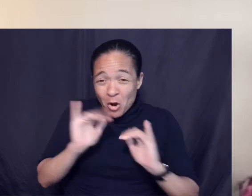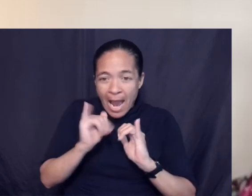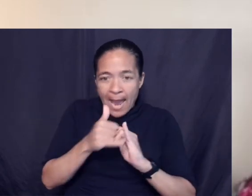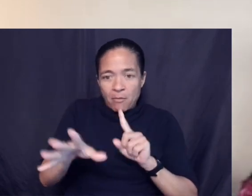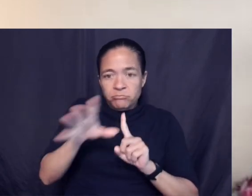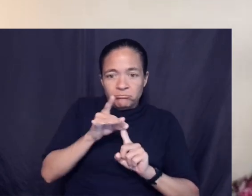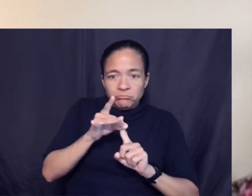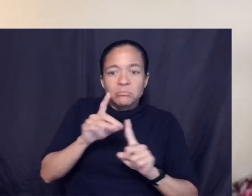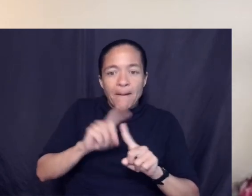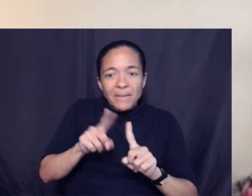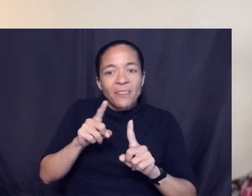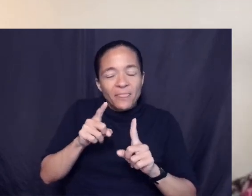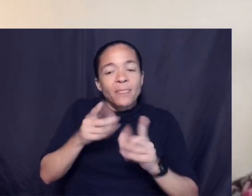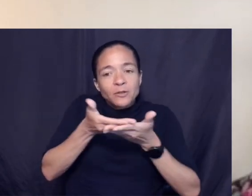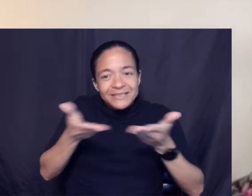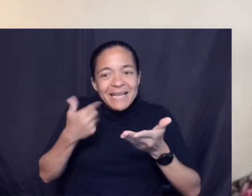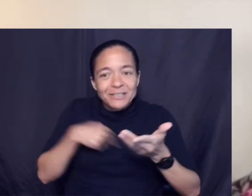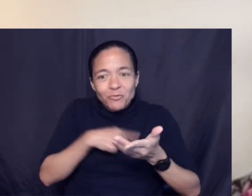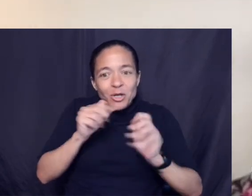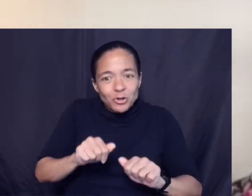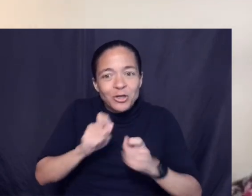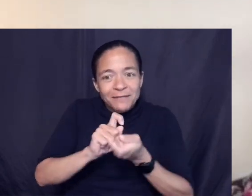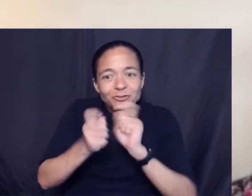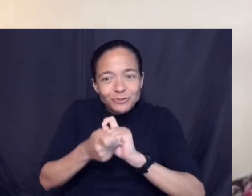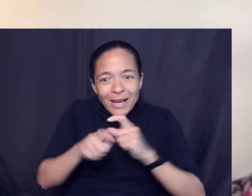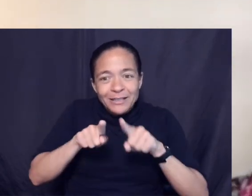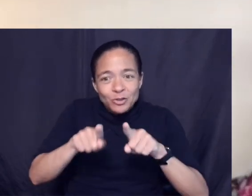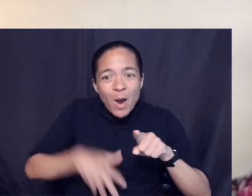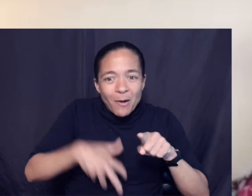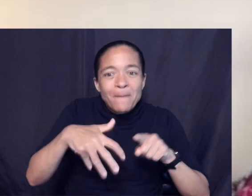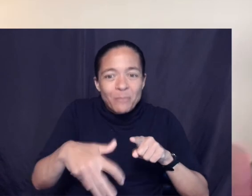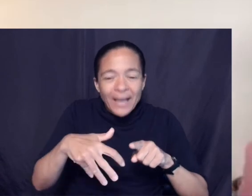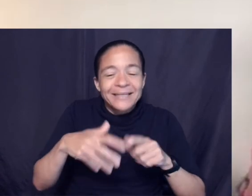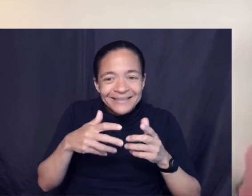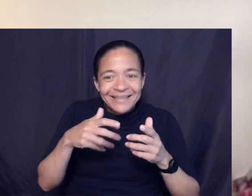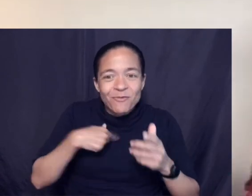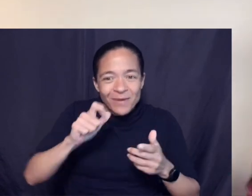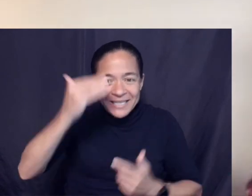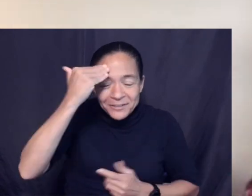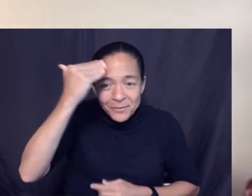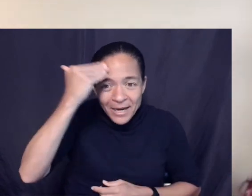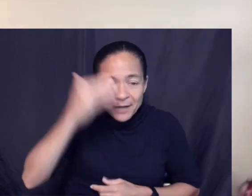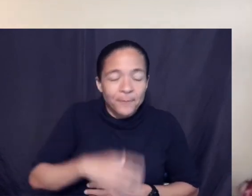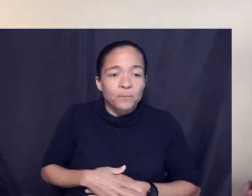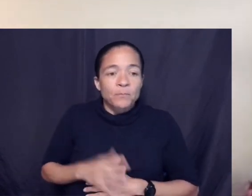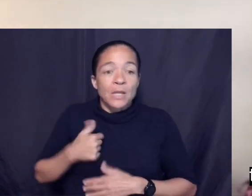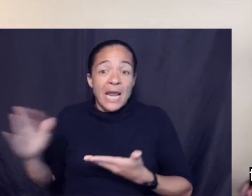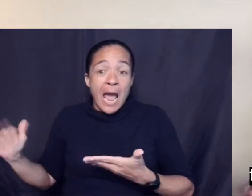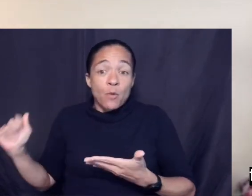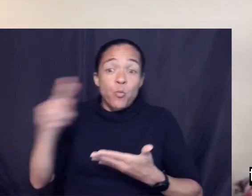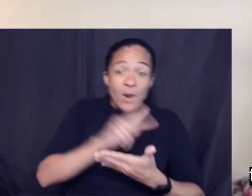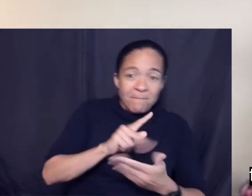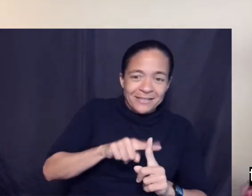but there are modifiable risk factors that I think are important to be aware of. And the last thing is, I went back to my twin book